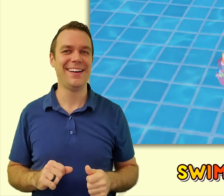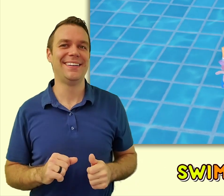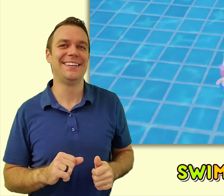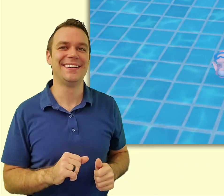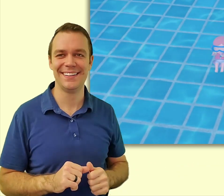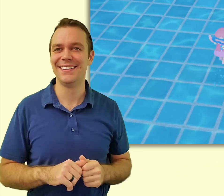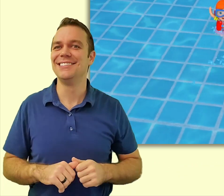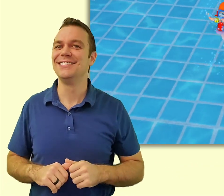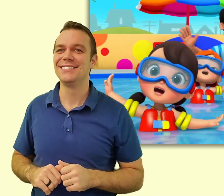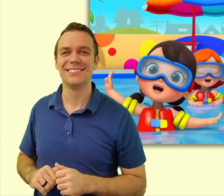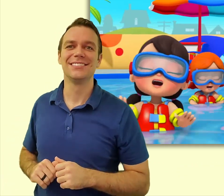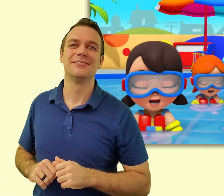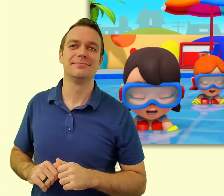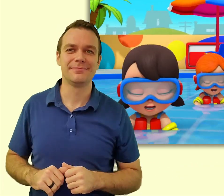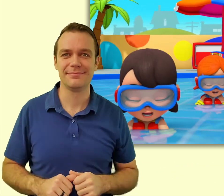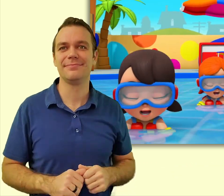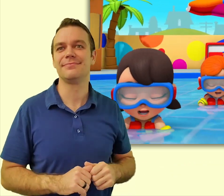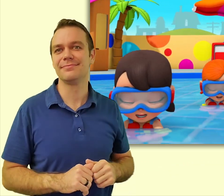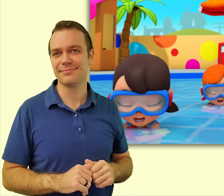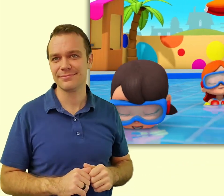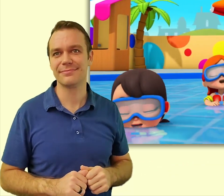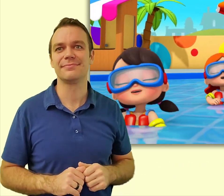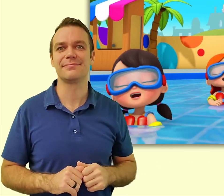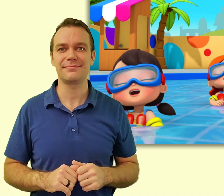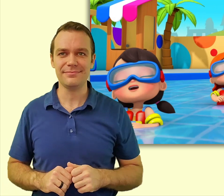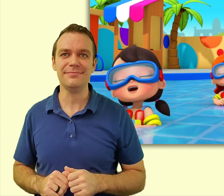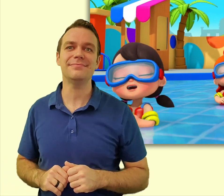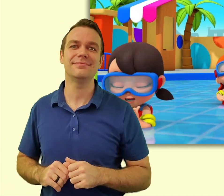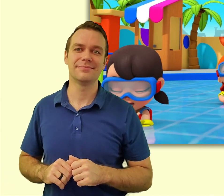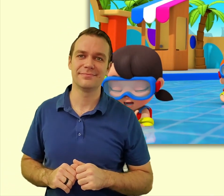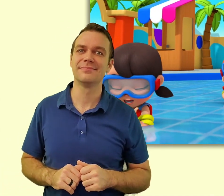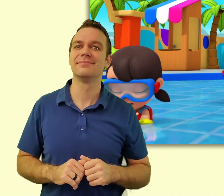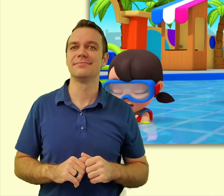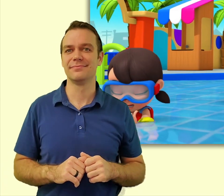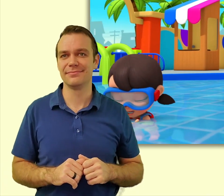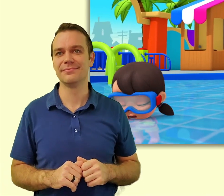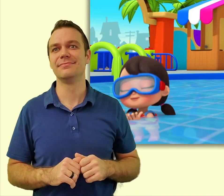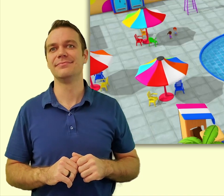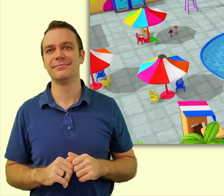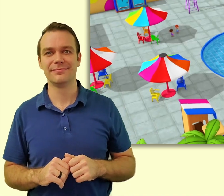cool, yeah!